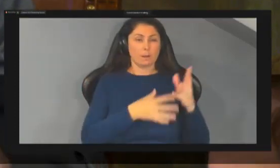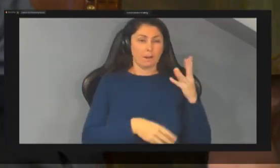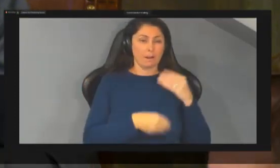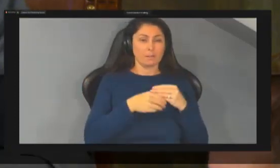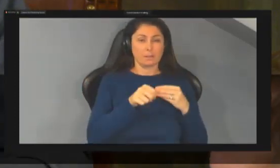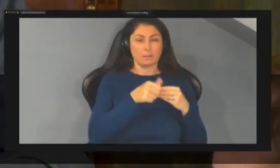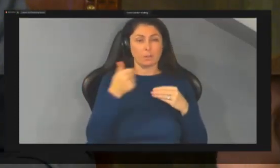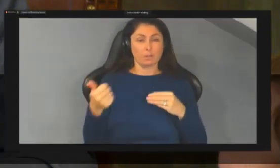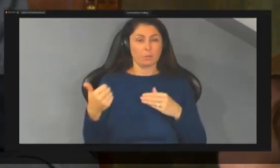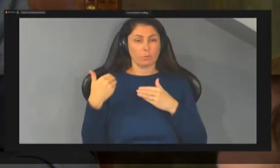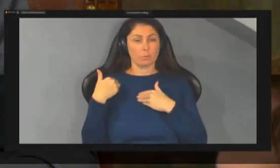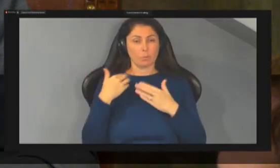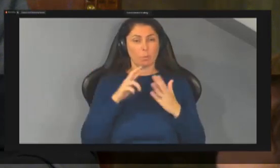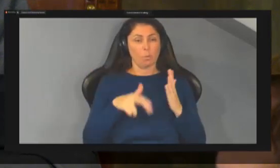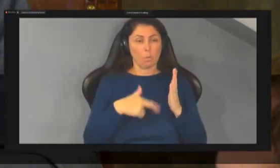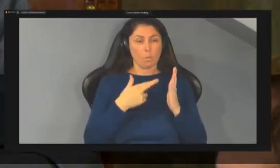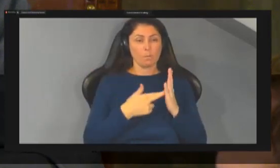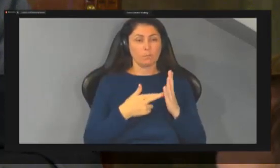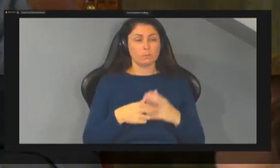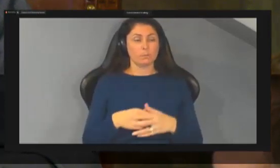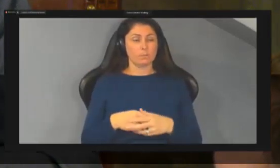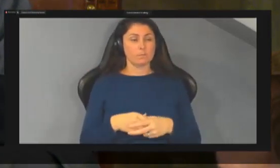role.